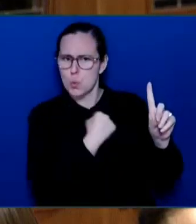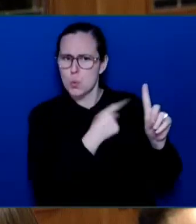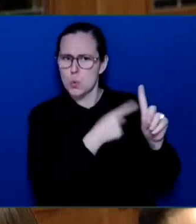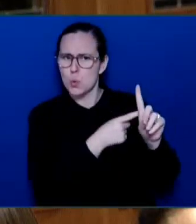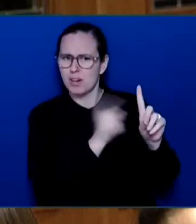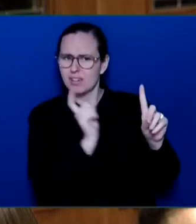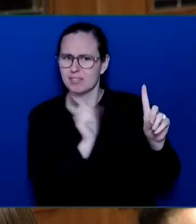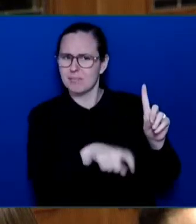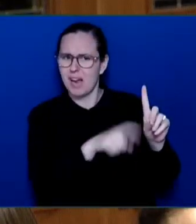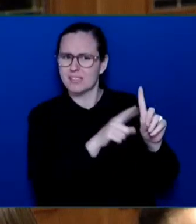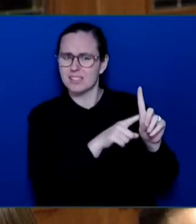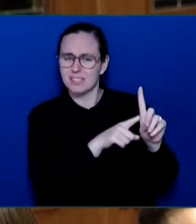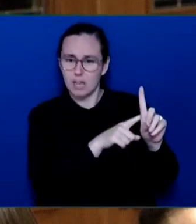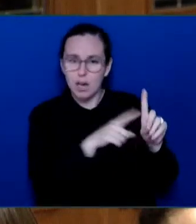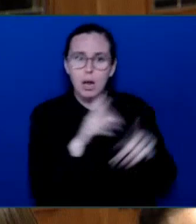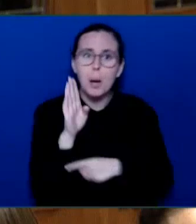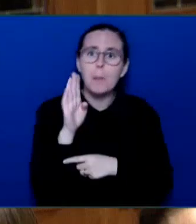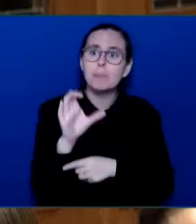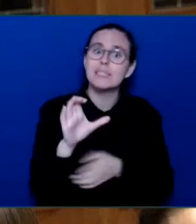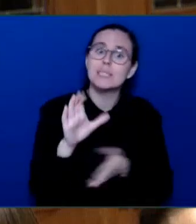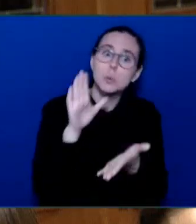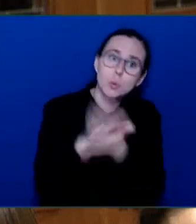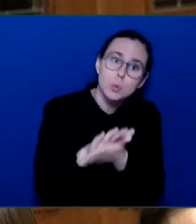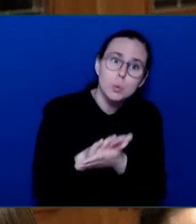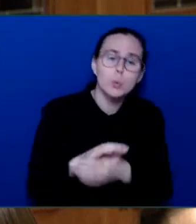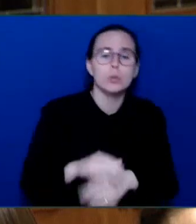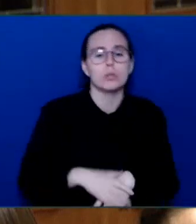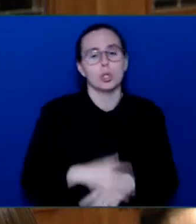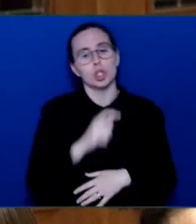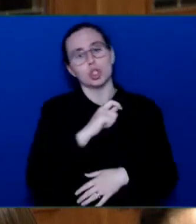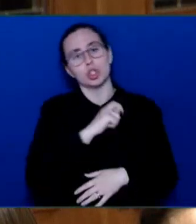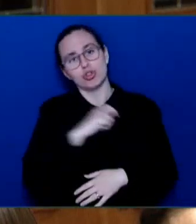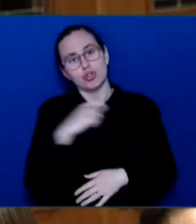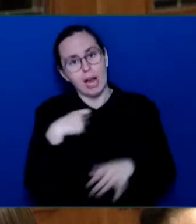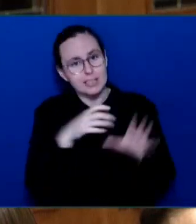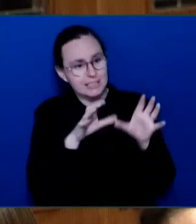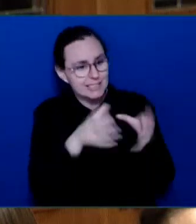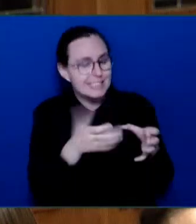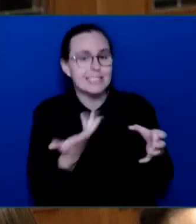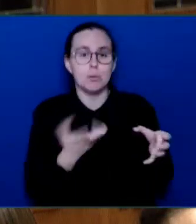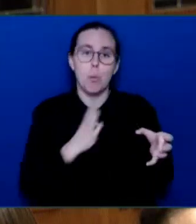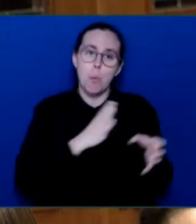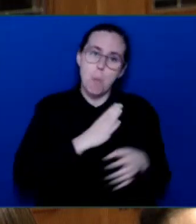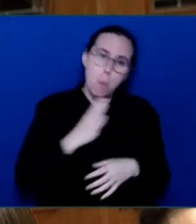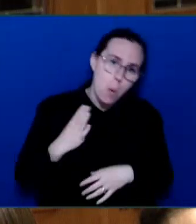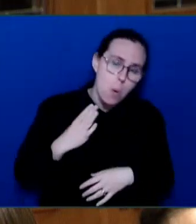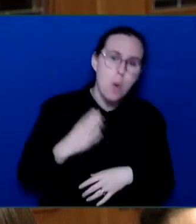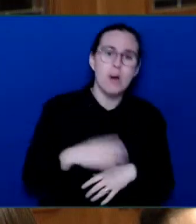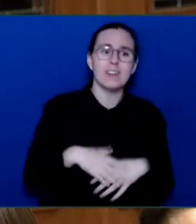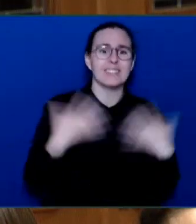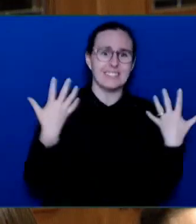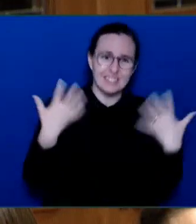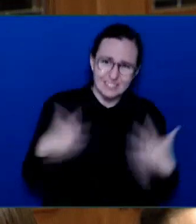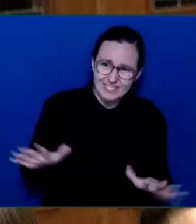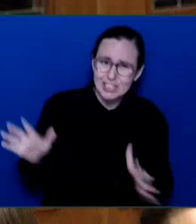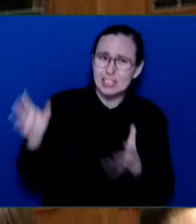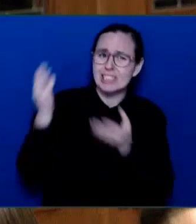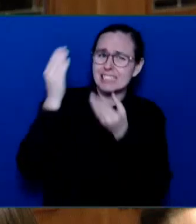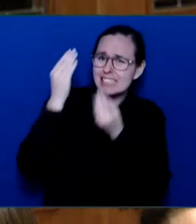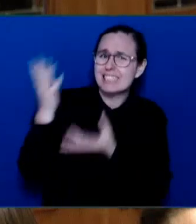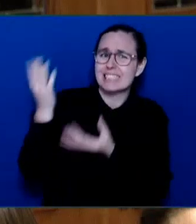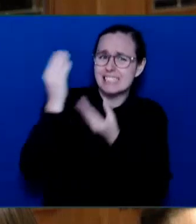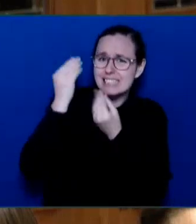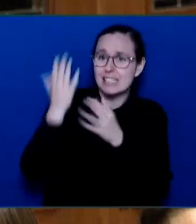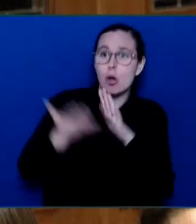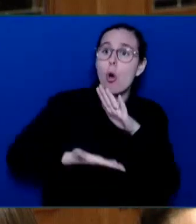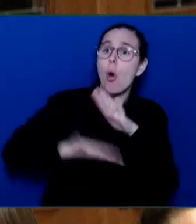Teachers Federation have expressed that the current operational funding is not sufficient to meet the needs of educators and students. Will